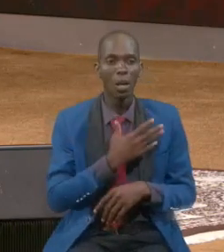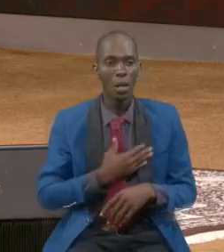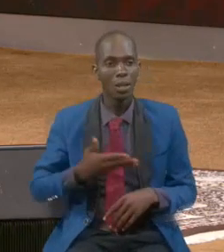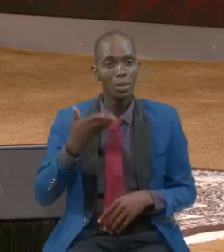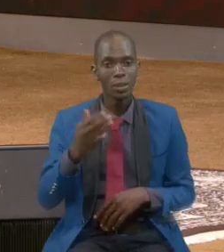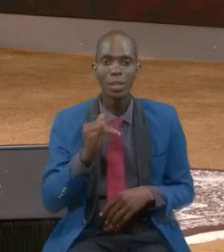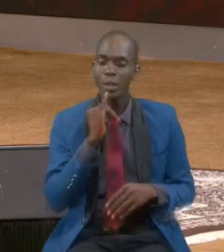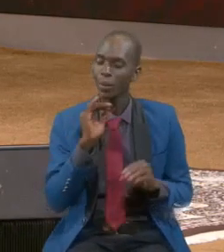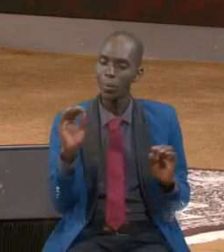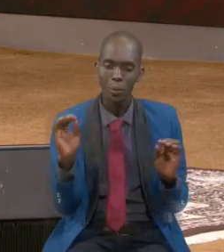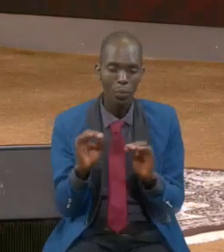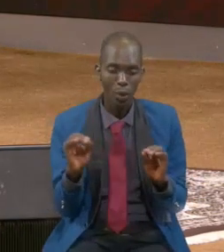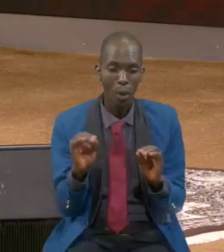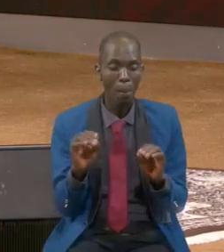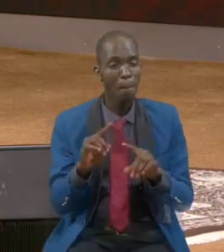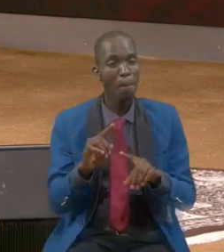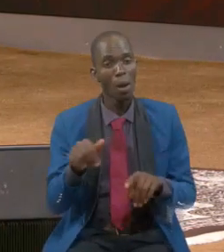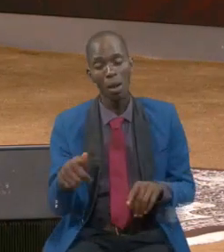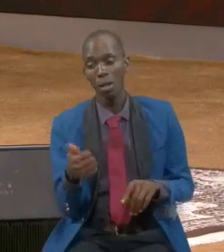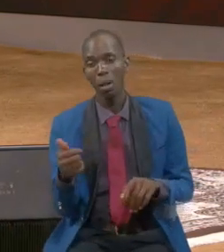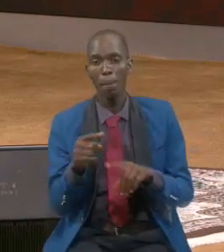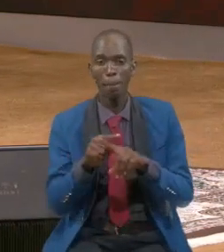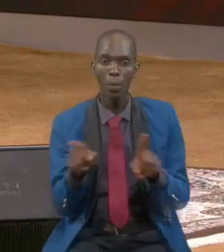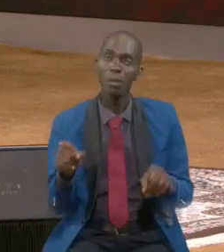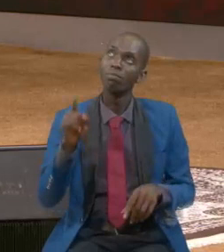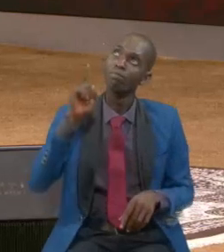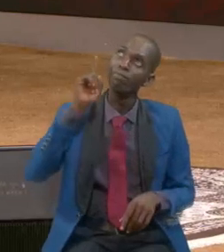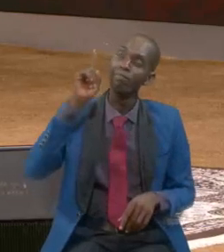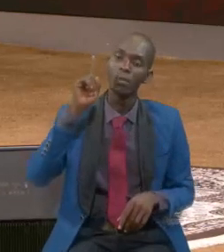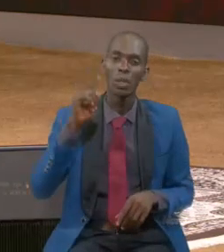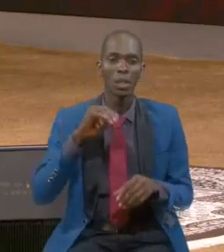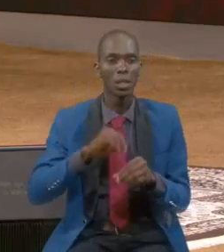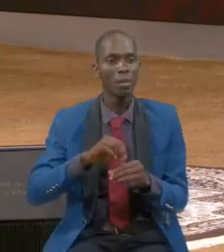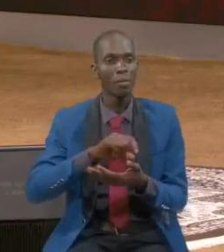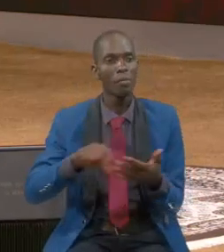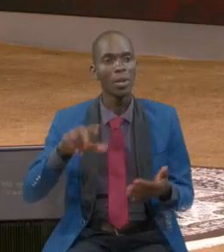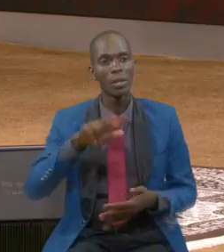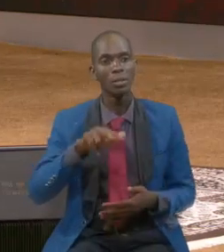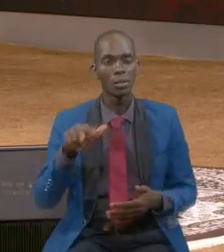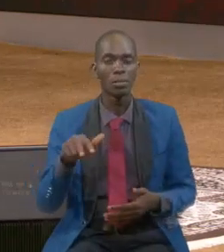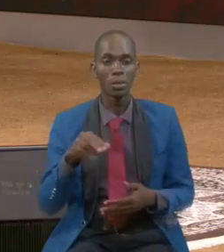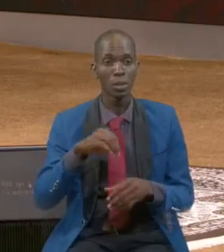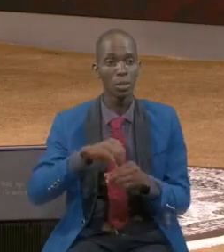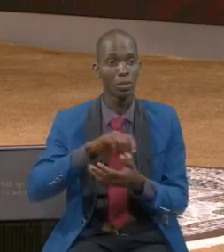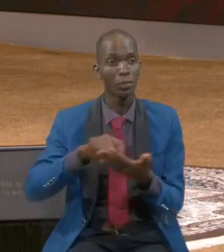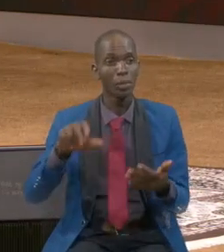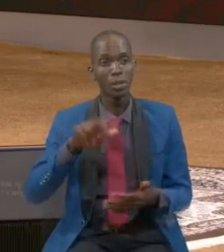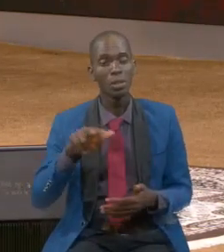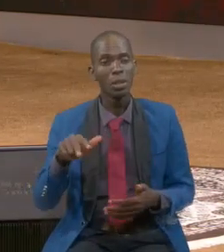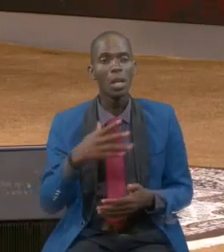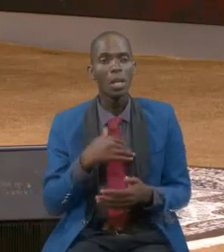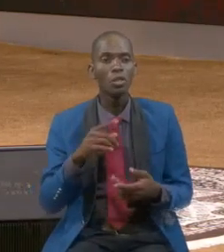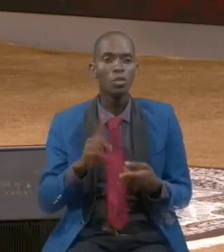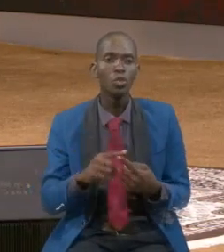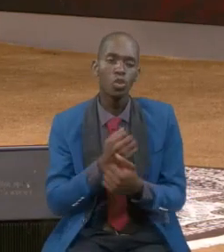is none other but he vers 33 in verse 33 and to love